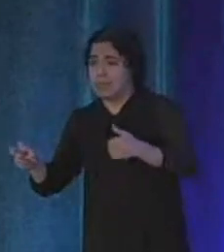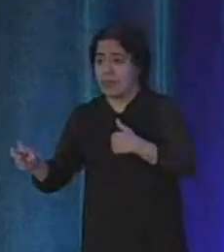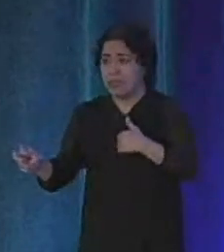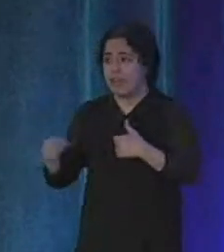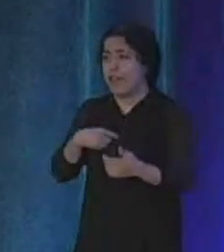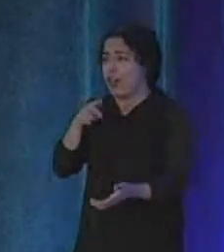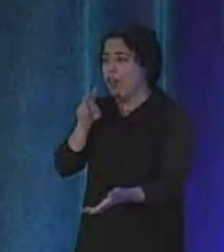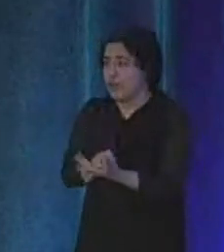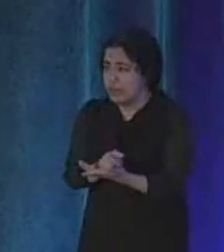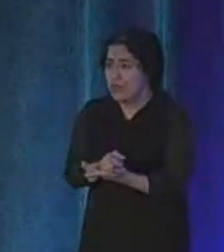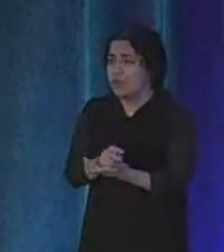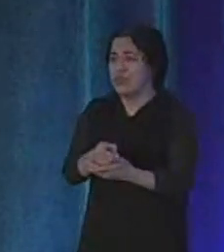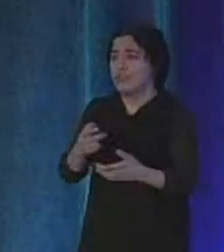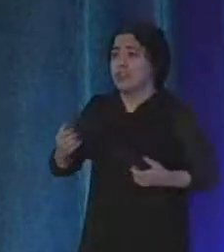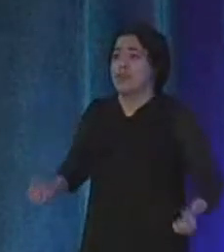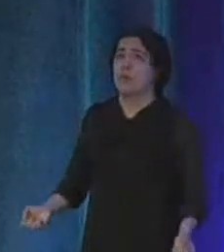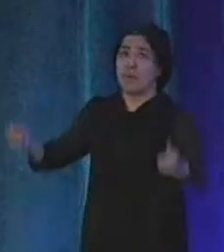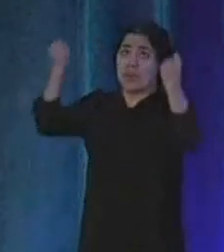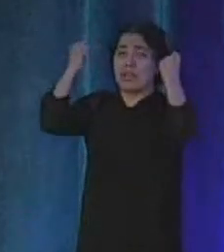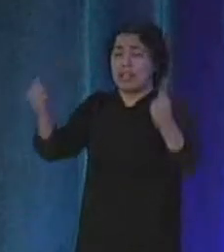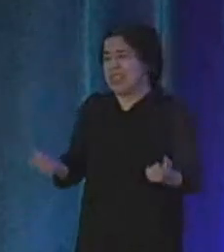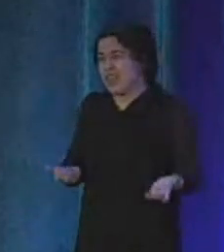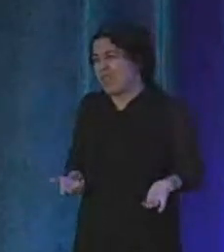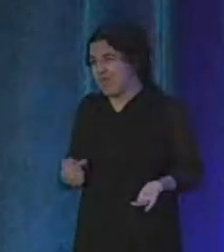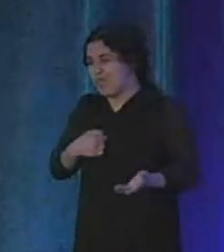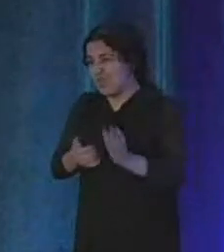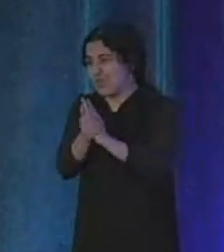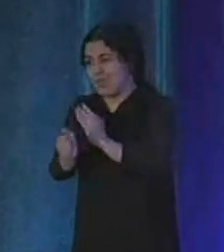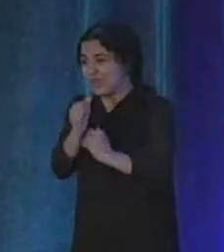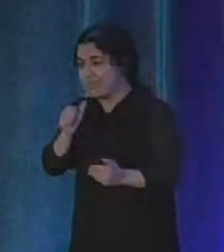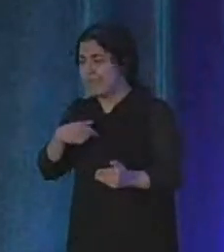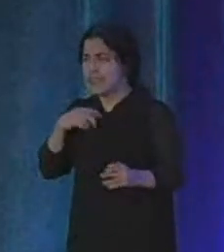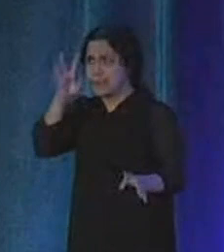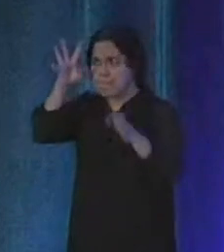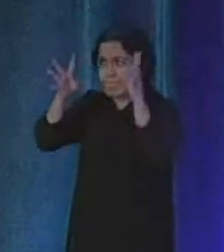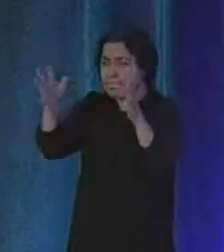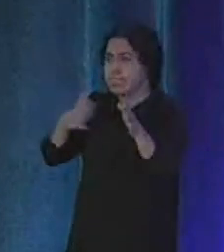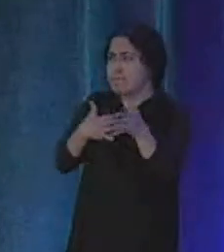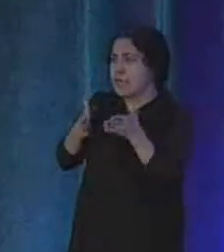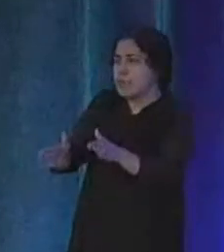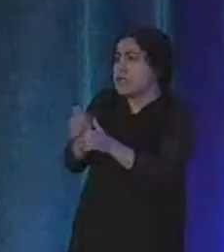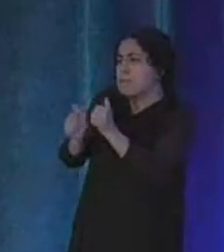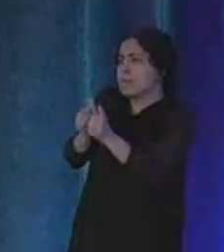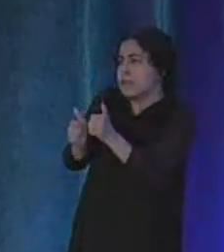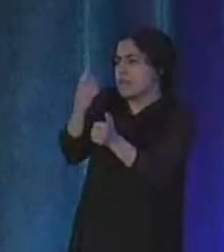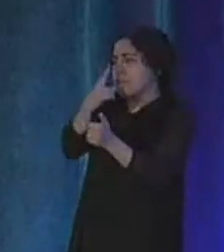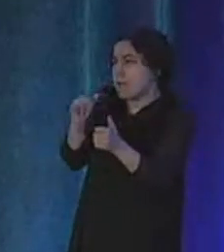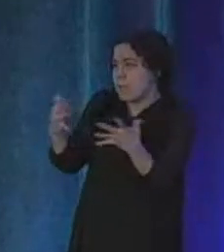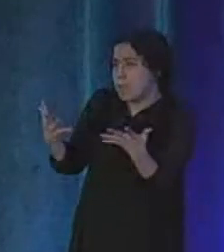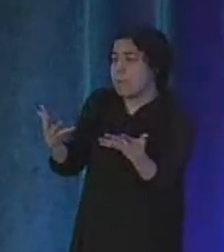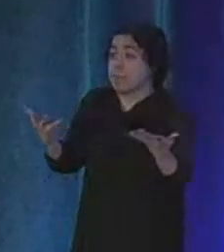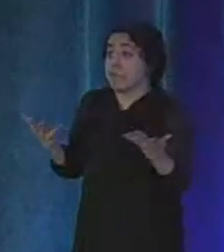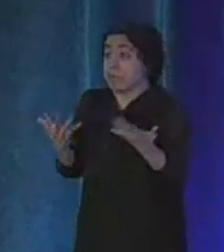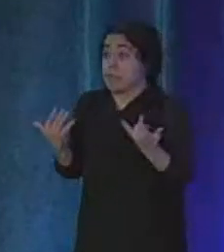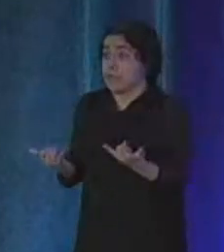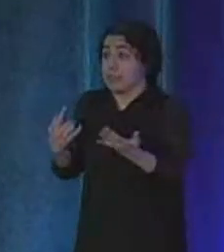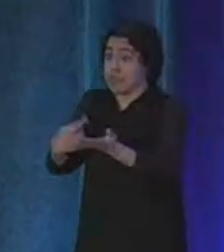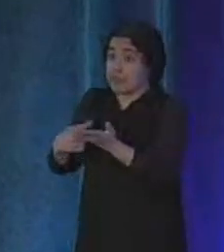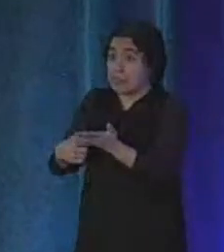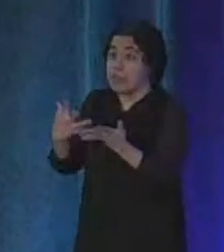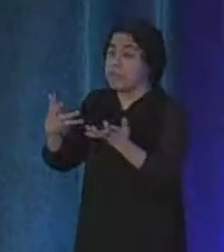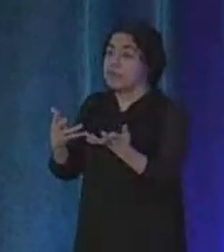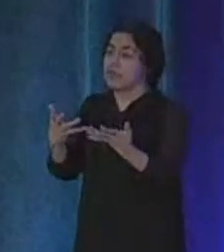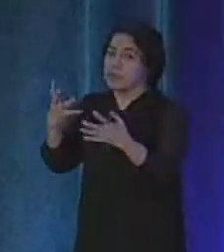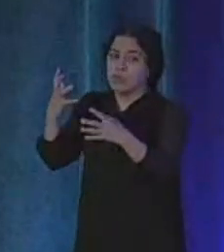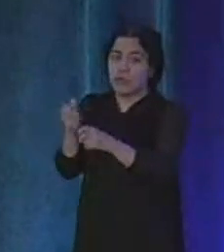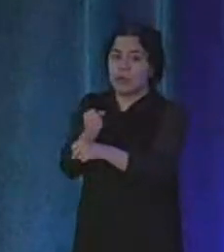room. So I had to come up with my own way of competing. And that was what we're talking about here today. I wanted to win